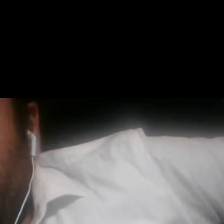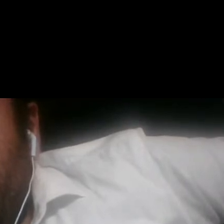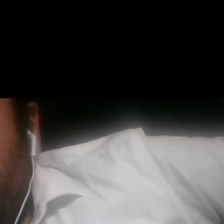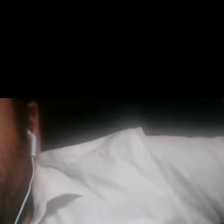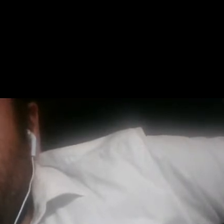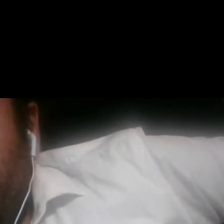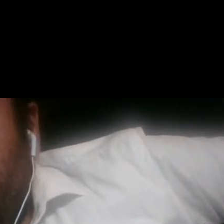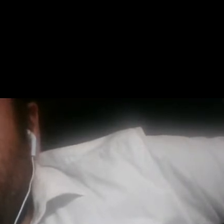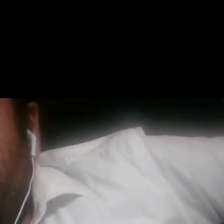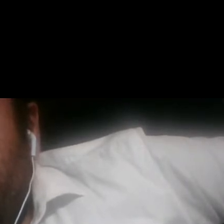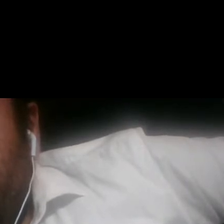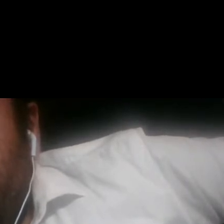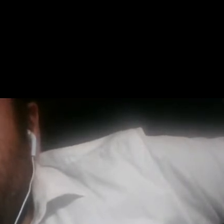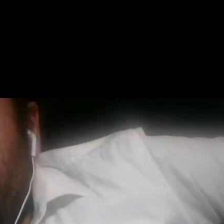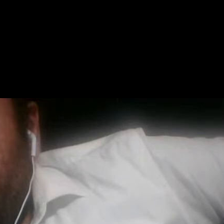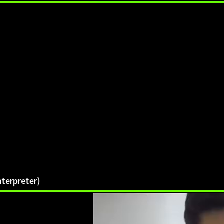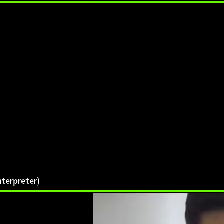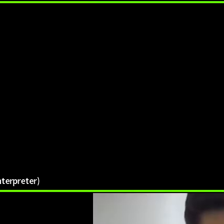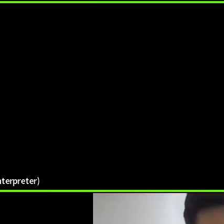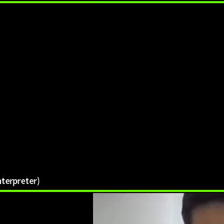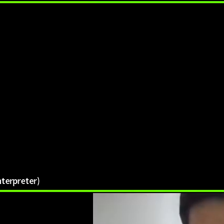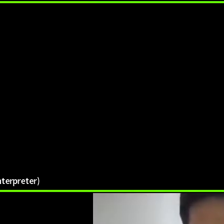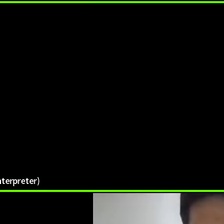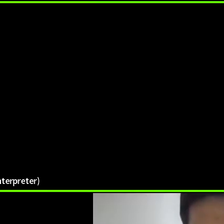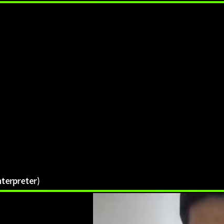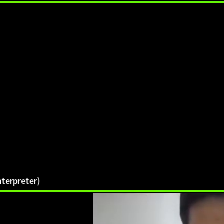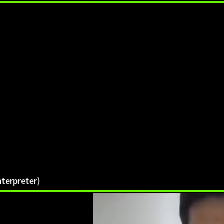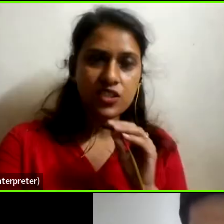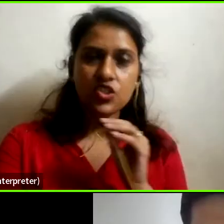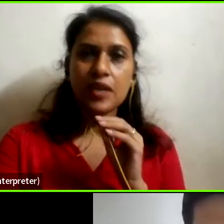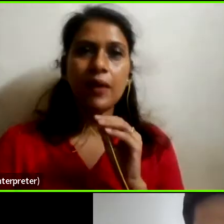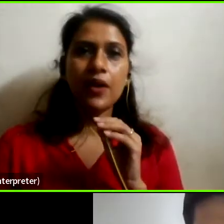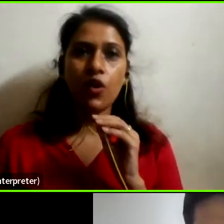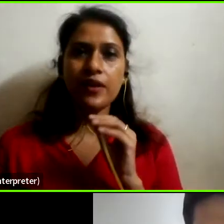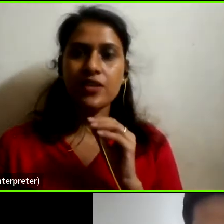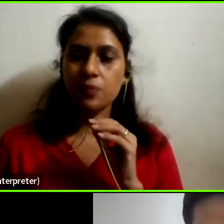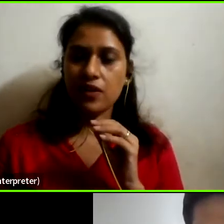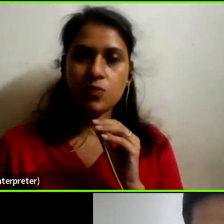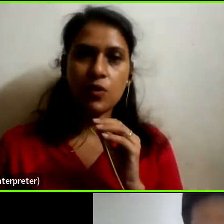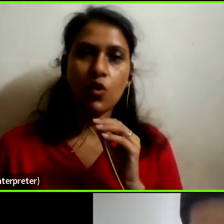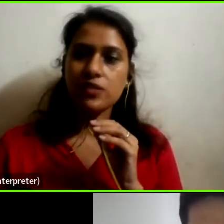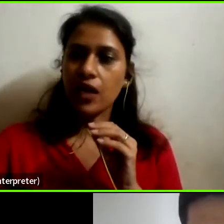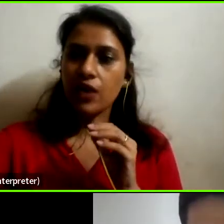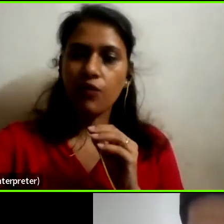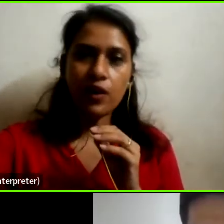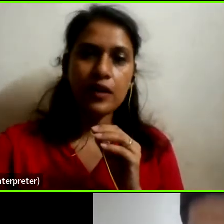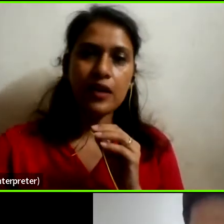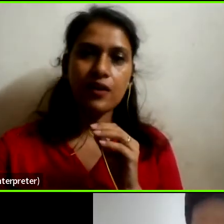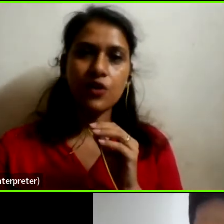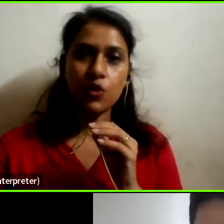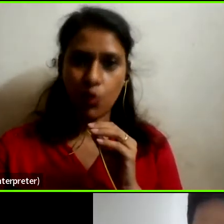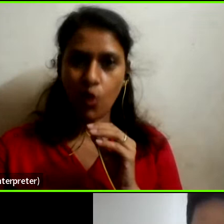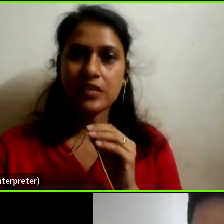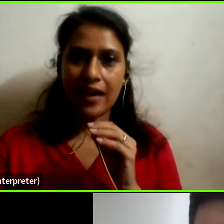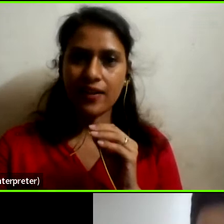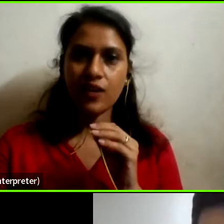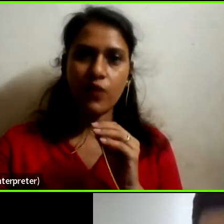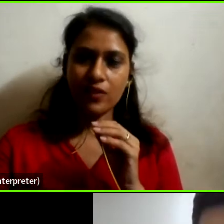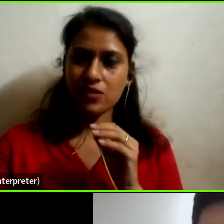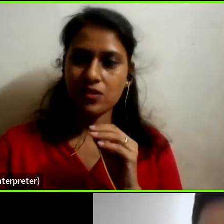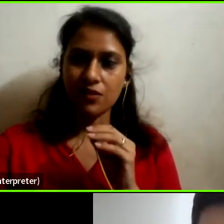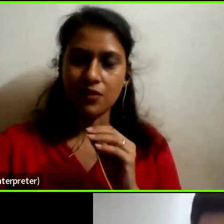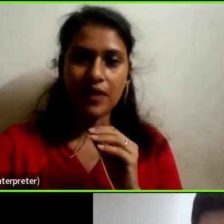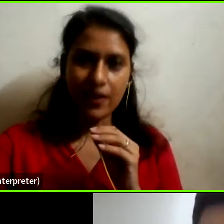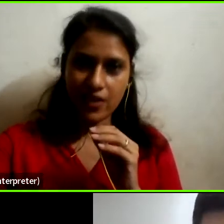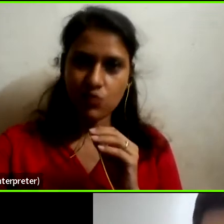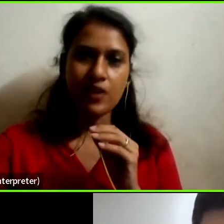Thank you, Keshav, just to give me this opportunity. Actually, I just sharing my own experience because I worked in 2019